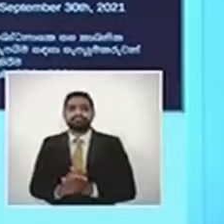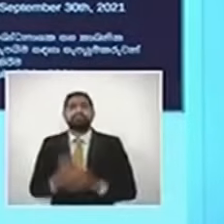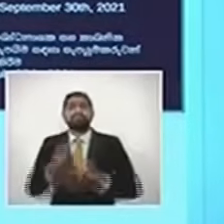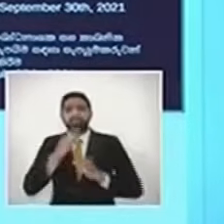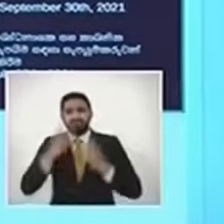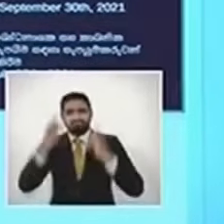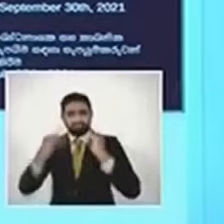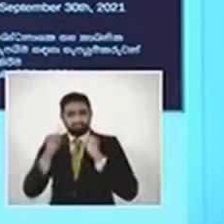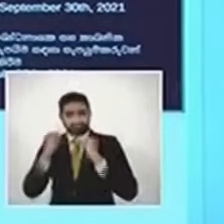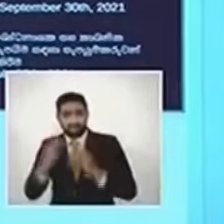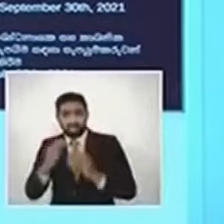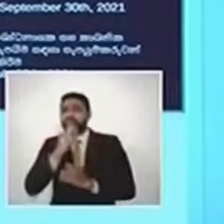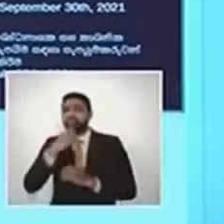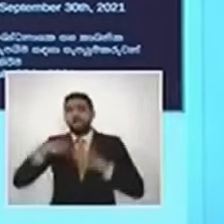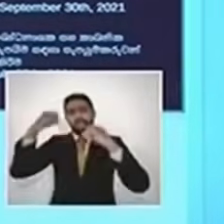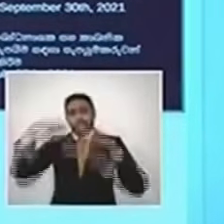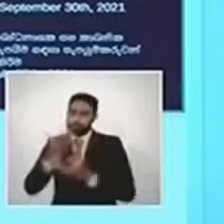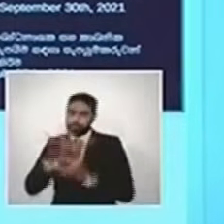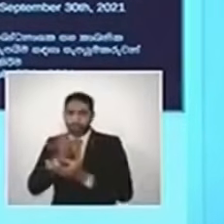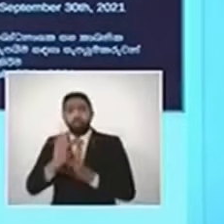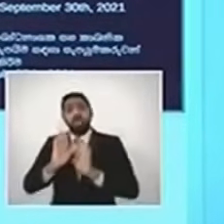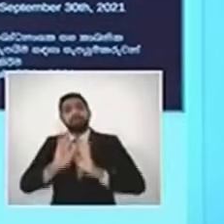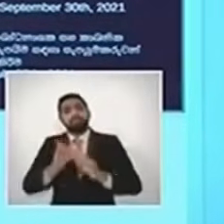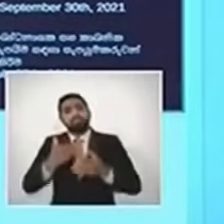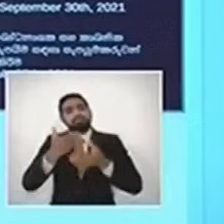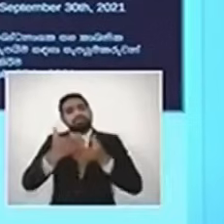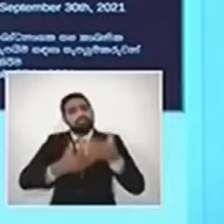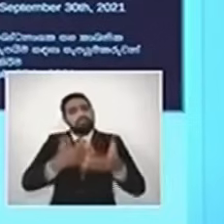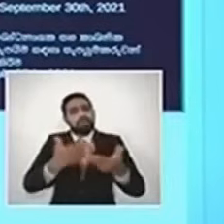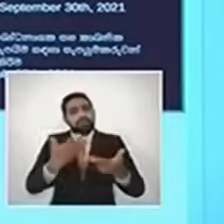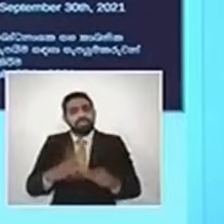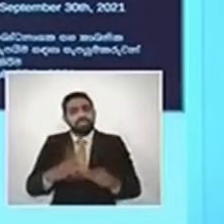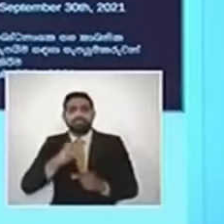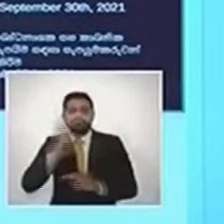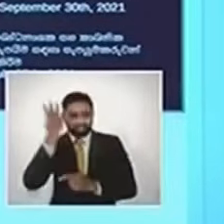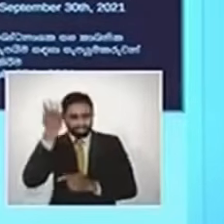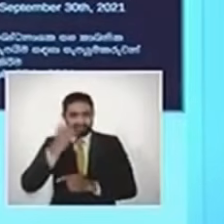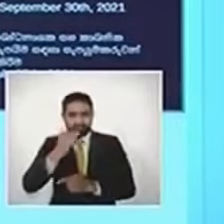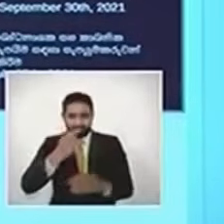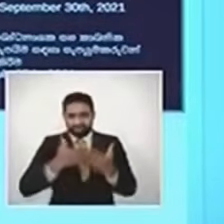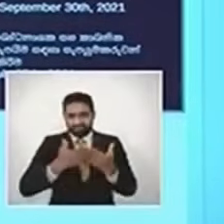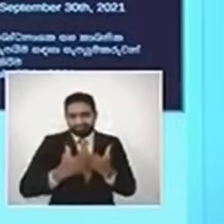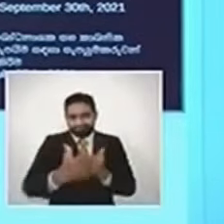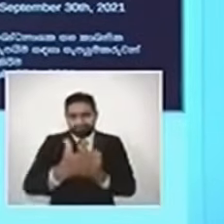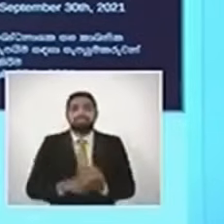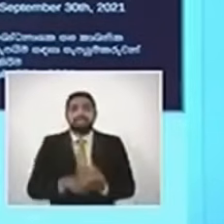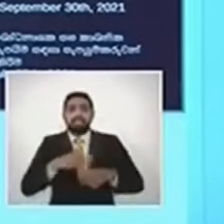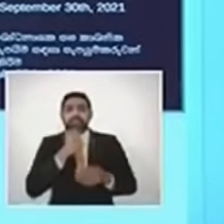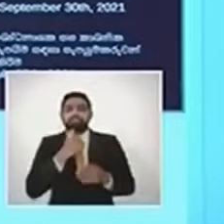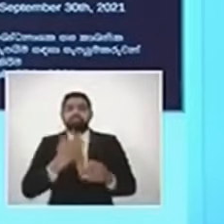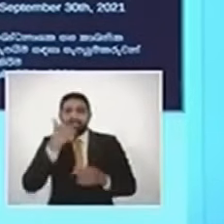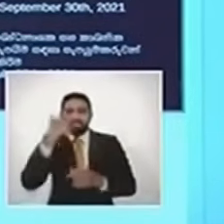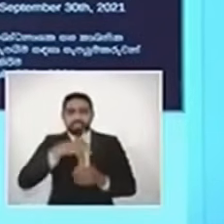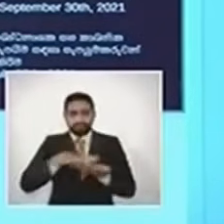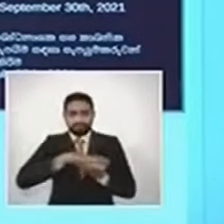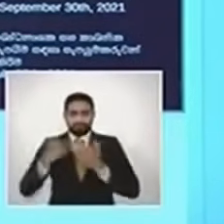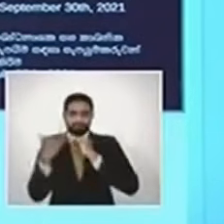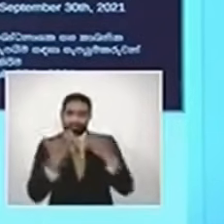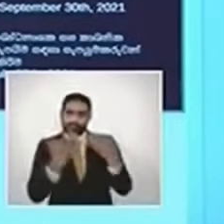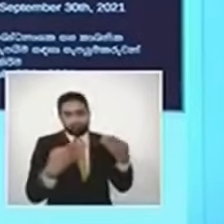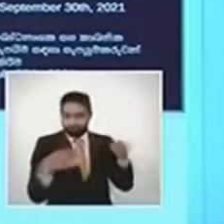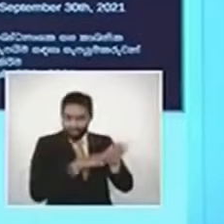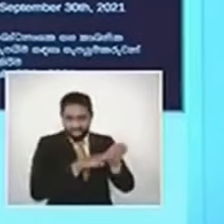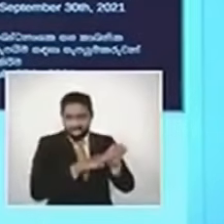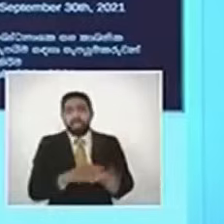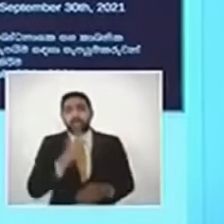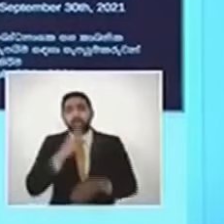if there is a requirement within these 50 days when the power plant or the refining plant is closed, or if they extend